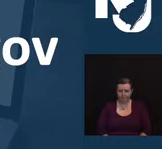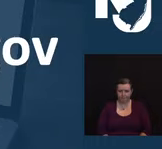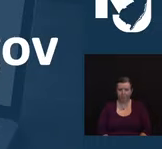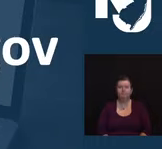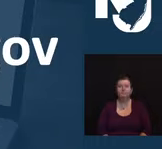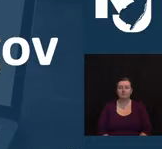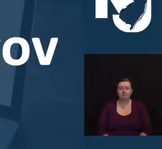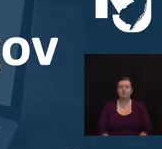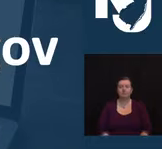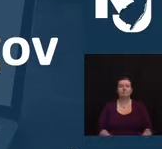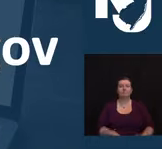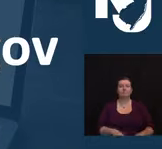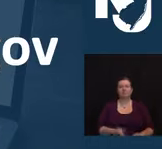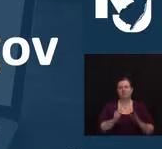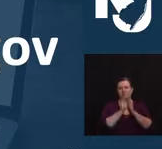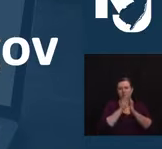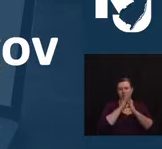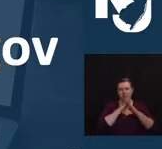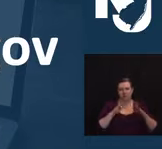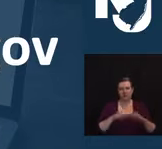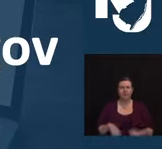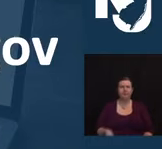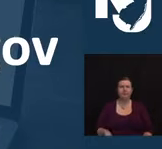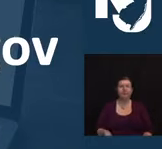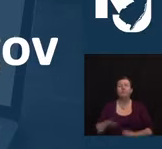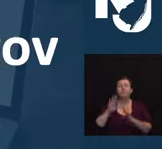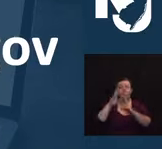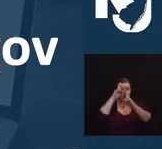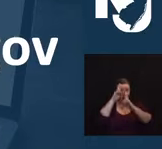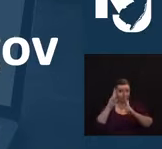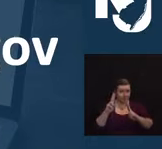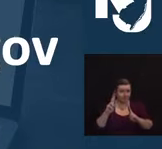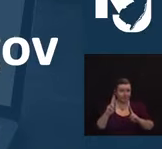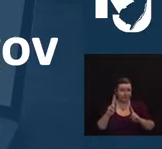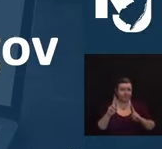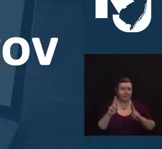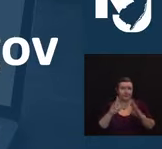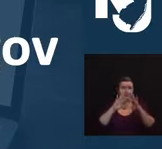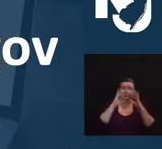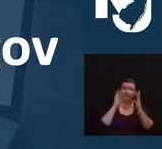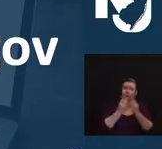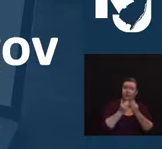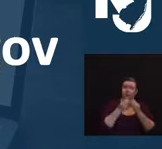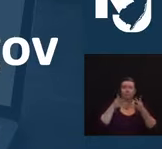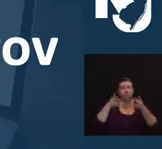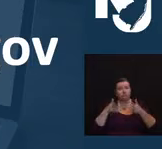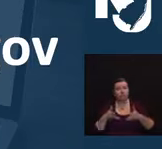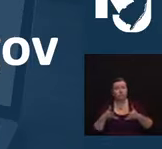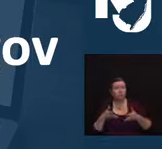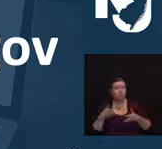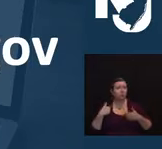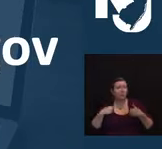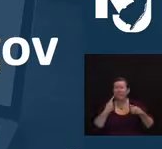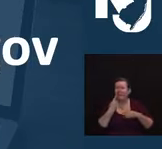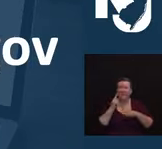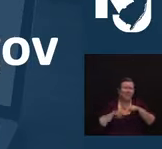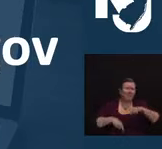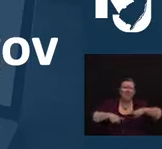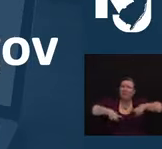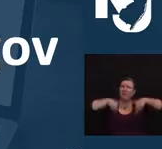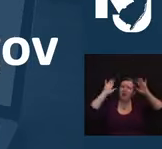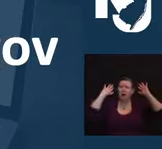In their honor and in honor of the loved ones they left behind, we cannot give up the fight, and we cannot stop doing the things that we know,